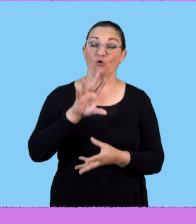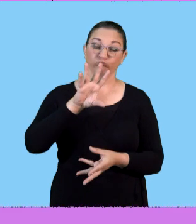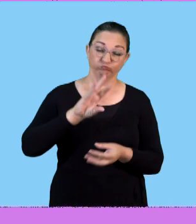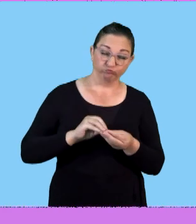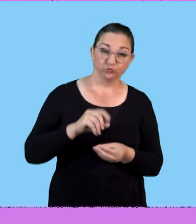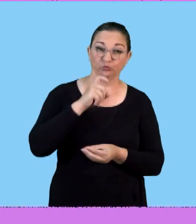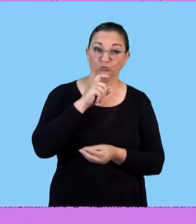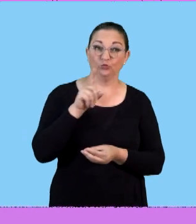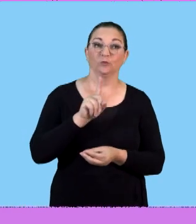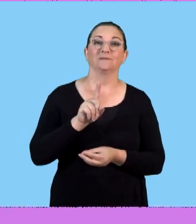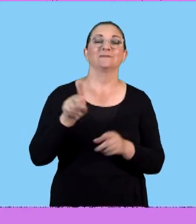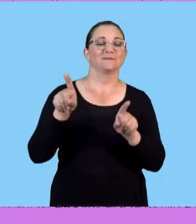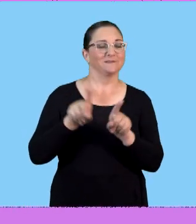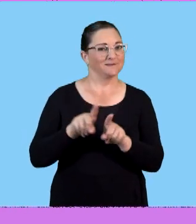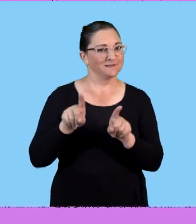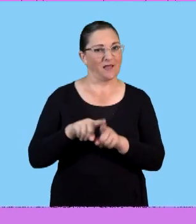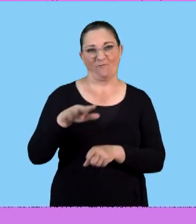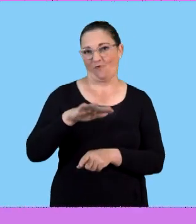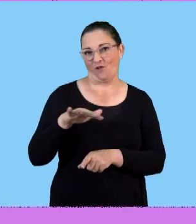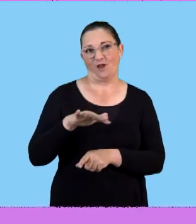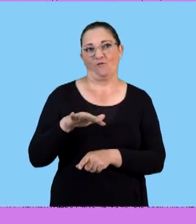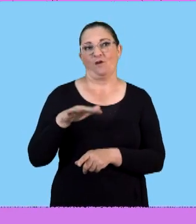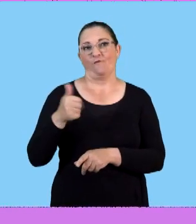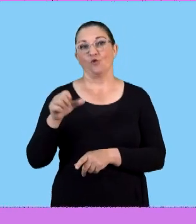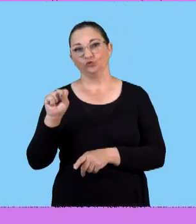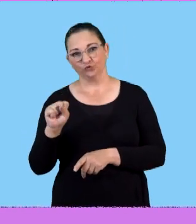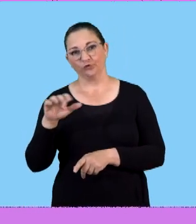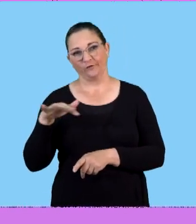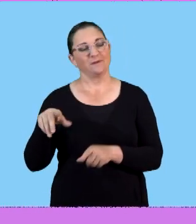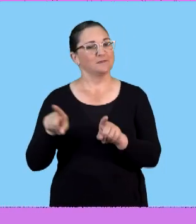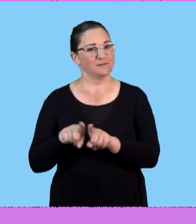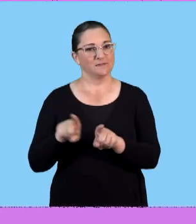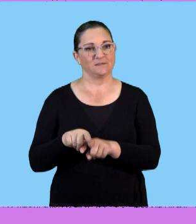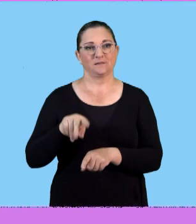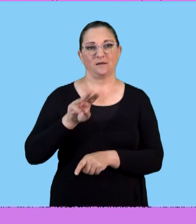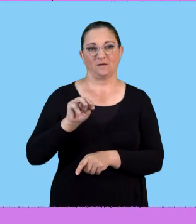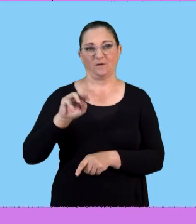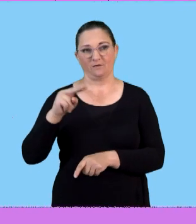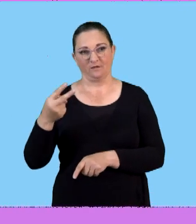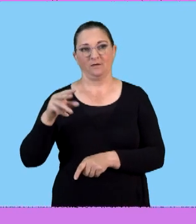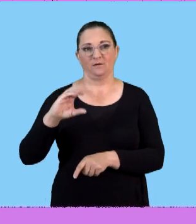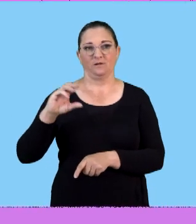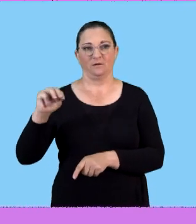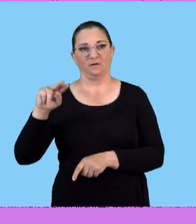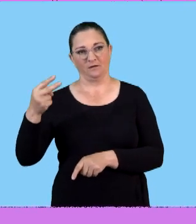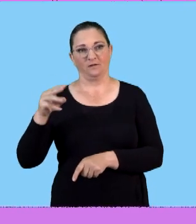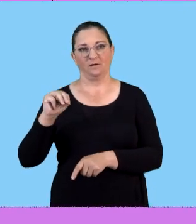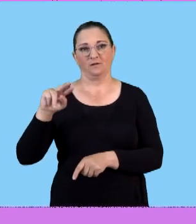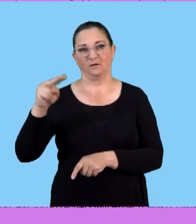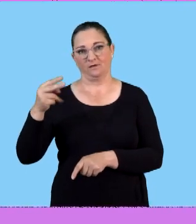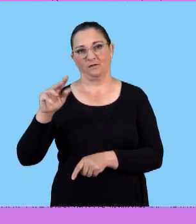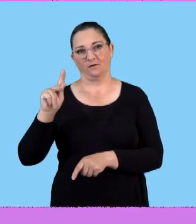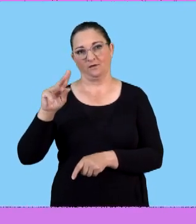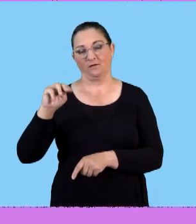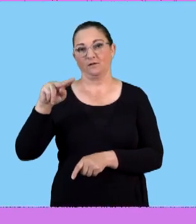for total surface area, also the same as with your area, squared millimeters, square centimeters, squared meters,